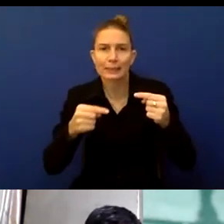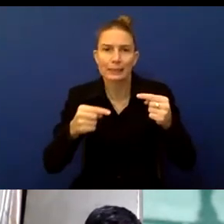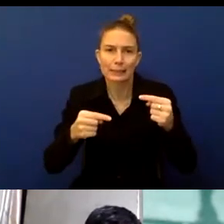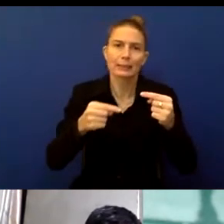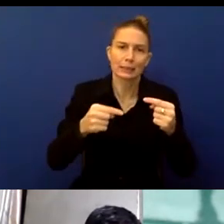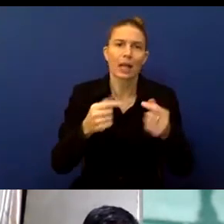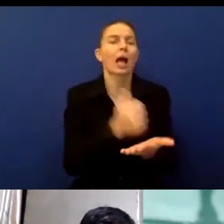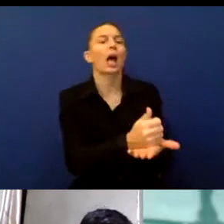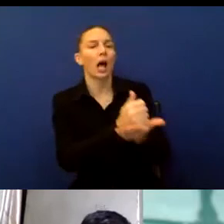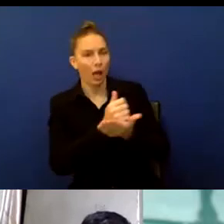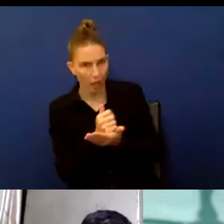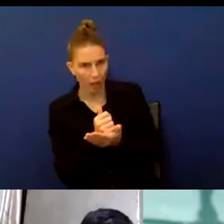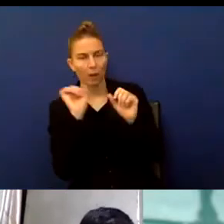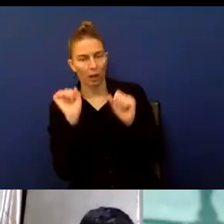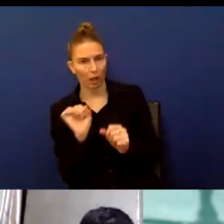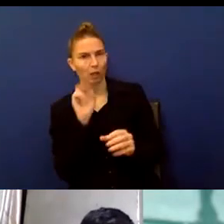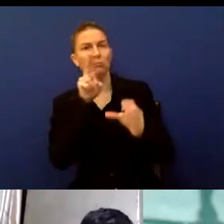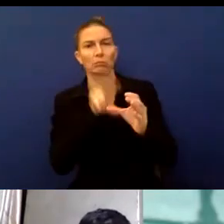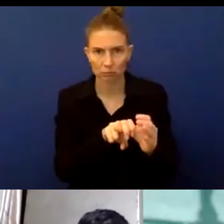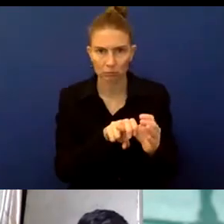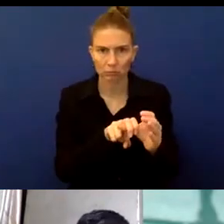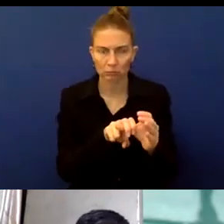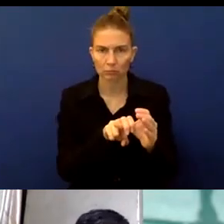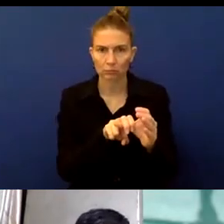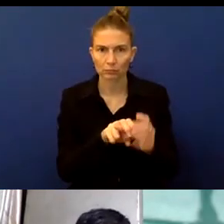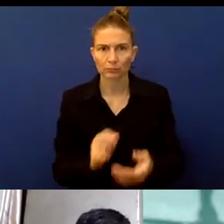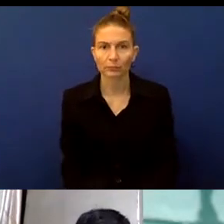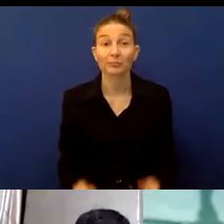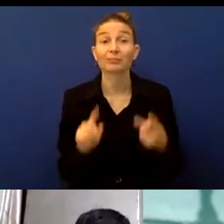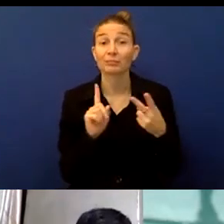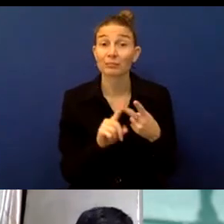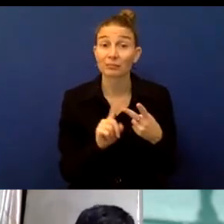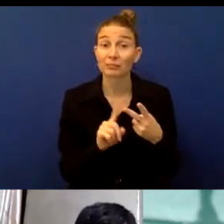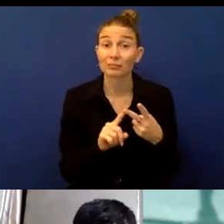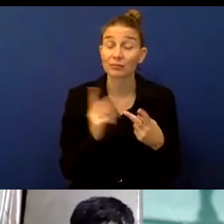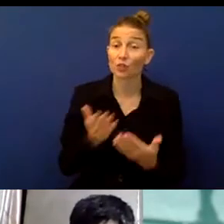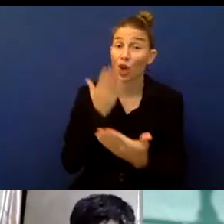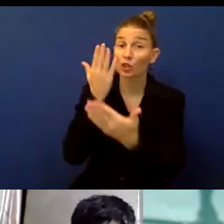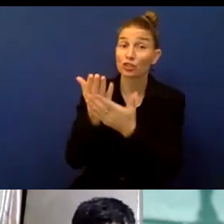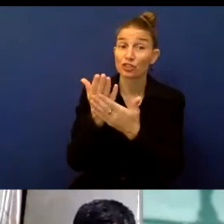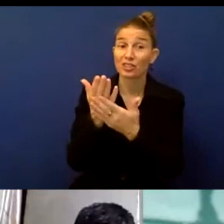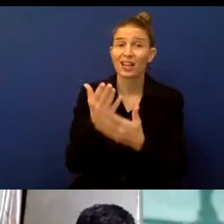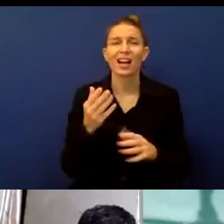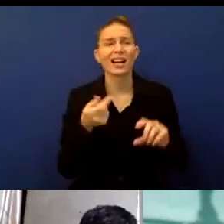us get on board. And two, maybe for giving tax waivers